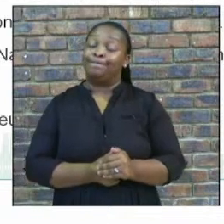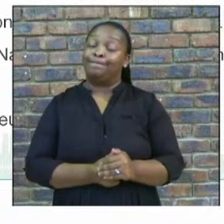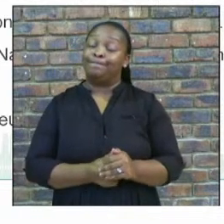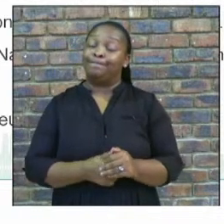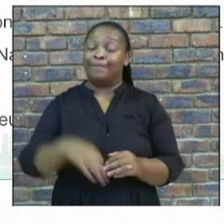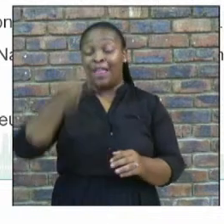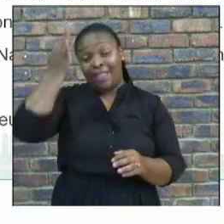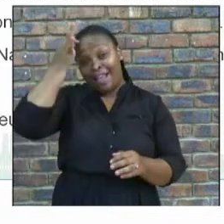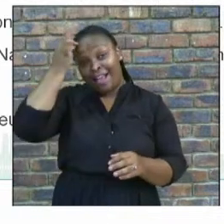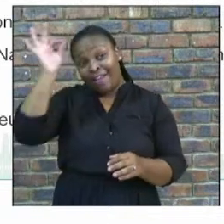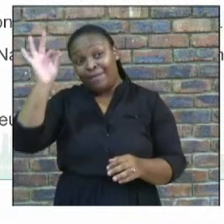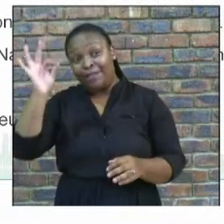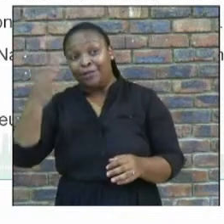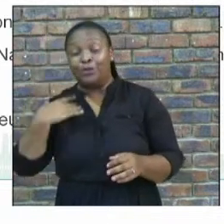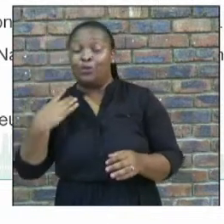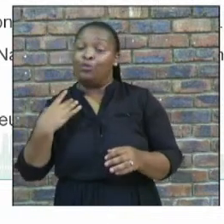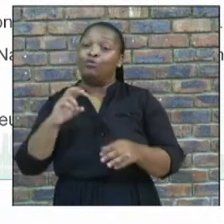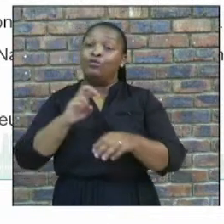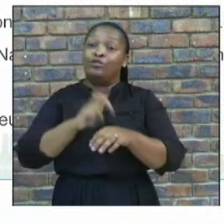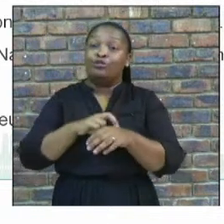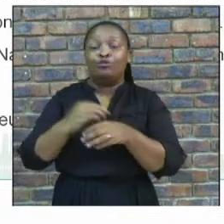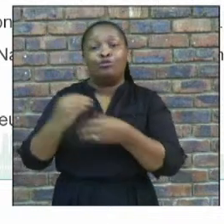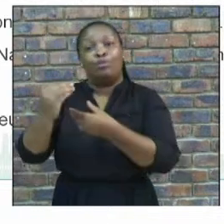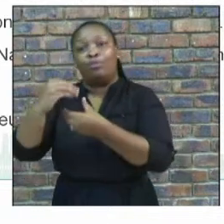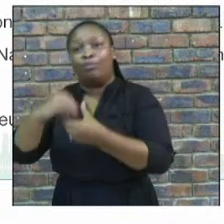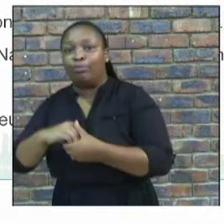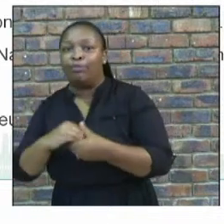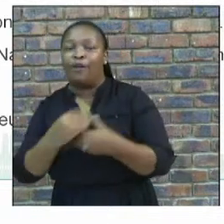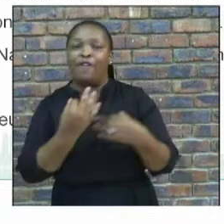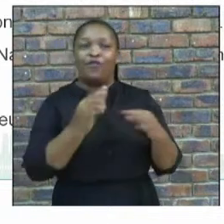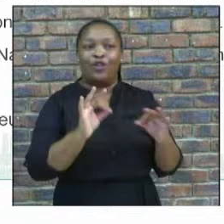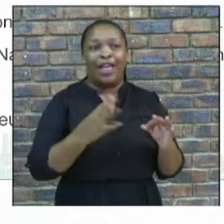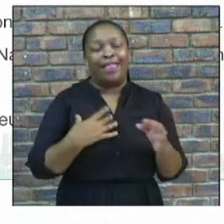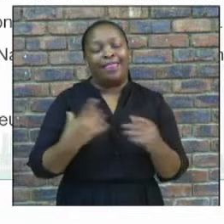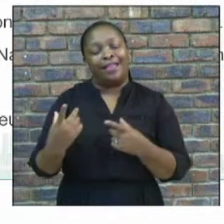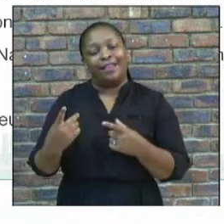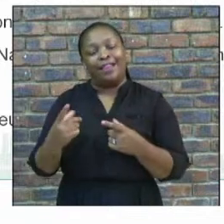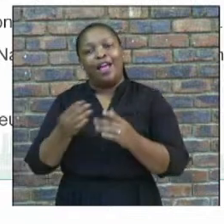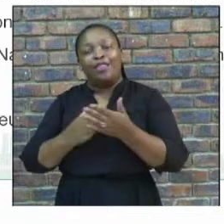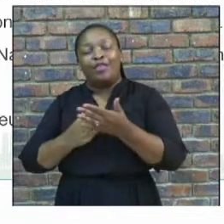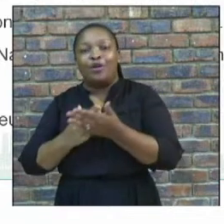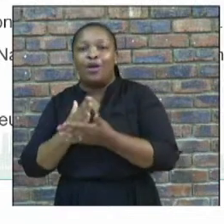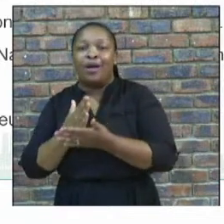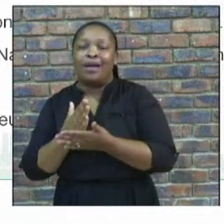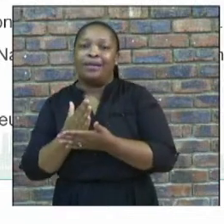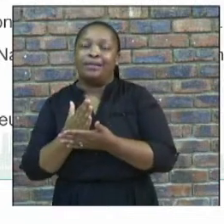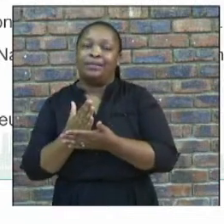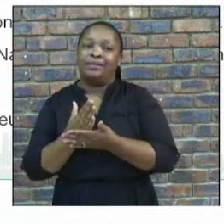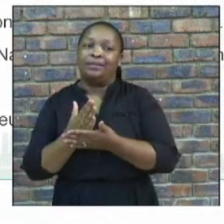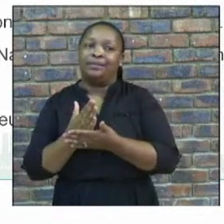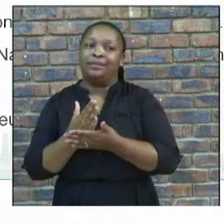freely, it is going to be carried, and then the right that we have